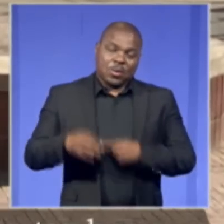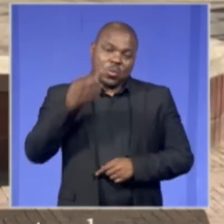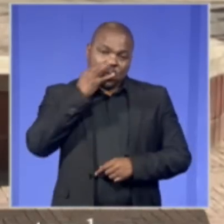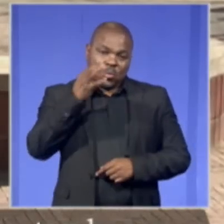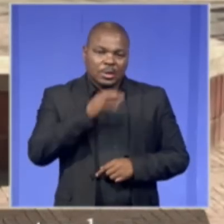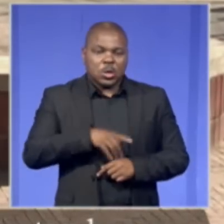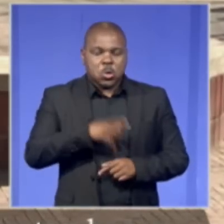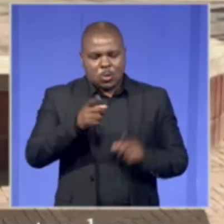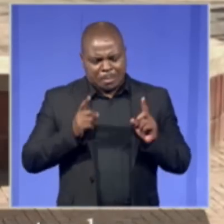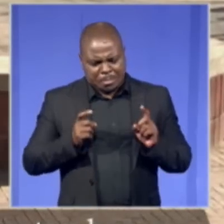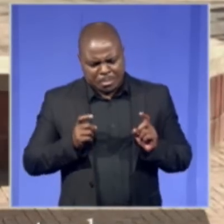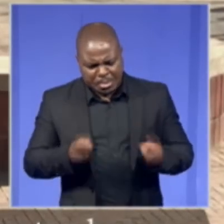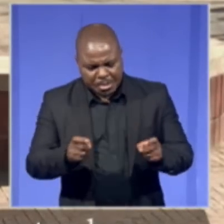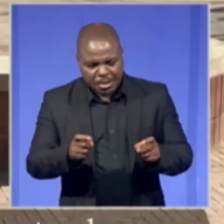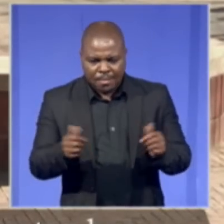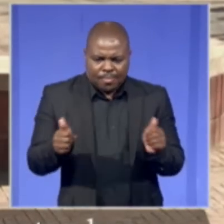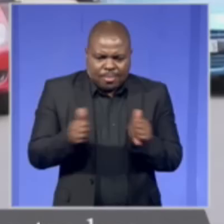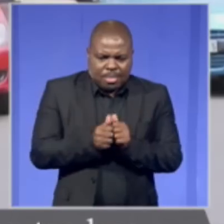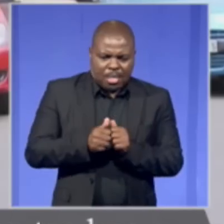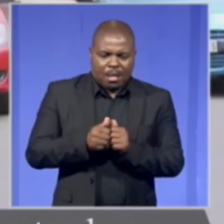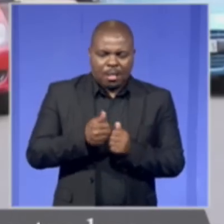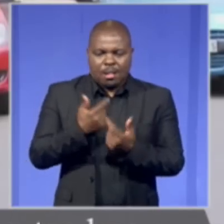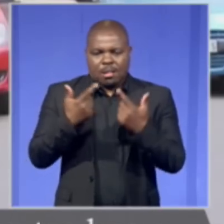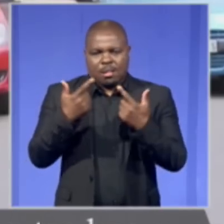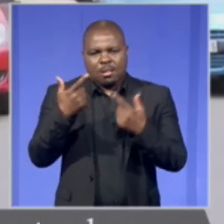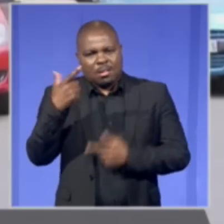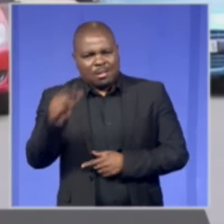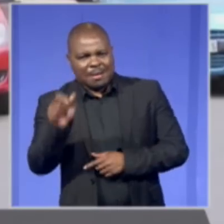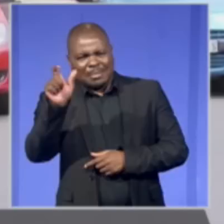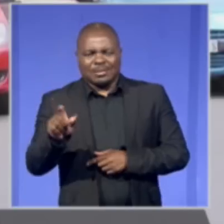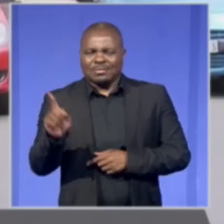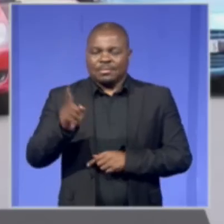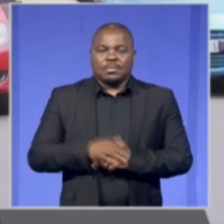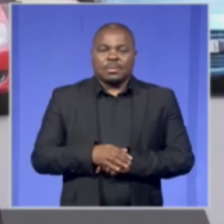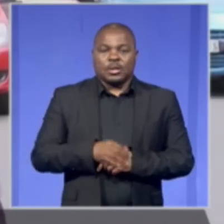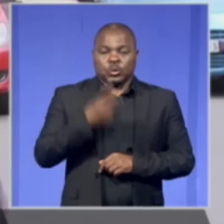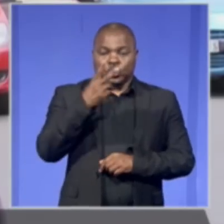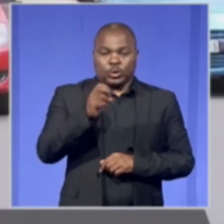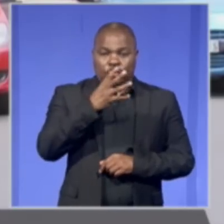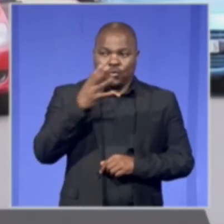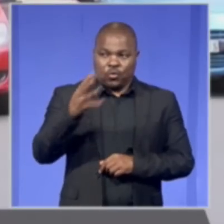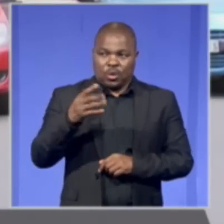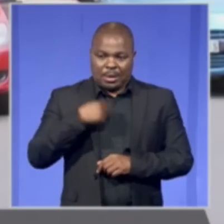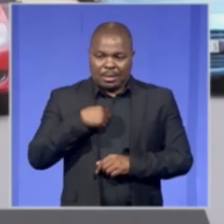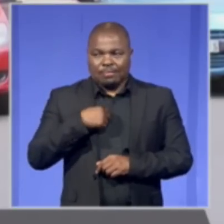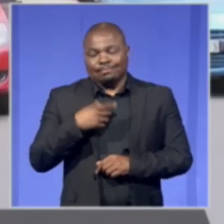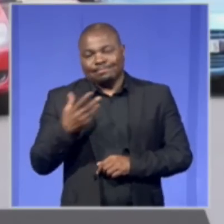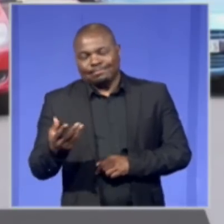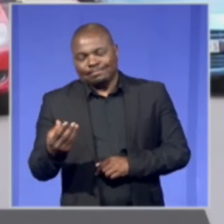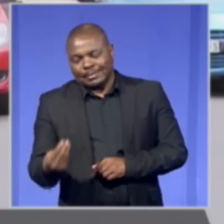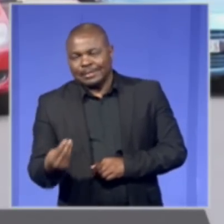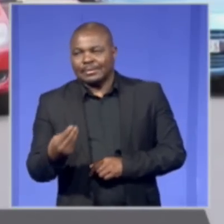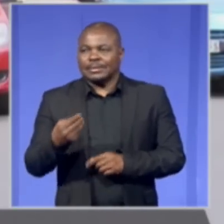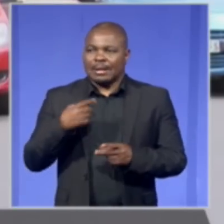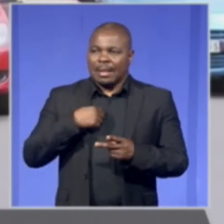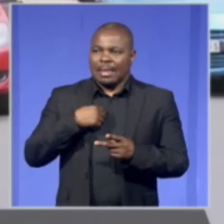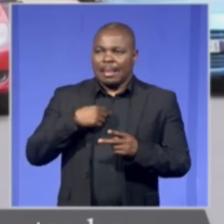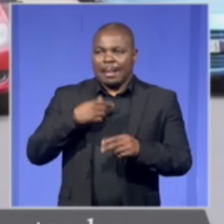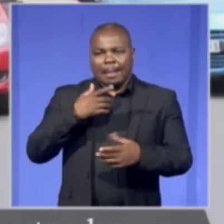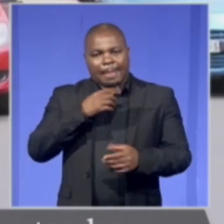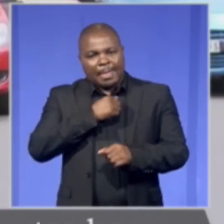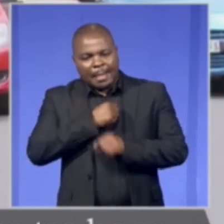wa itlhaganella go tsena mo kamanong ya lerato. Mistake ya ka 2024 ke go ratana le ngwana o monnyane mo nna ke ne ke